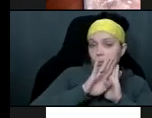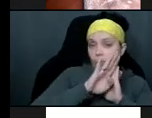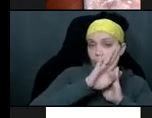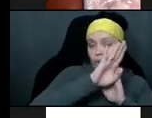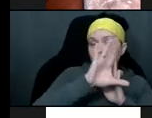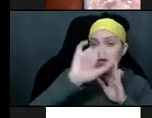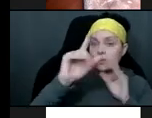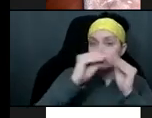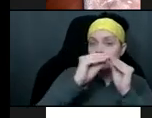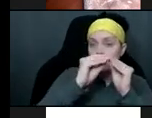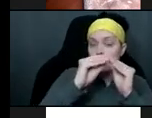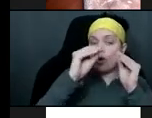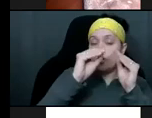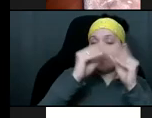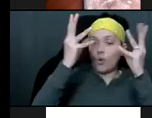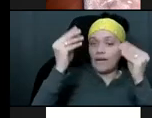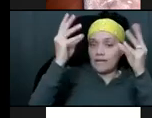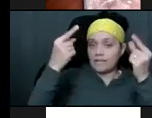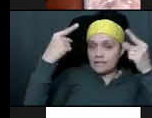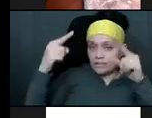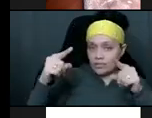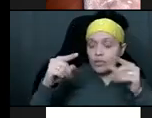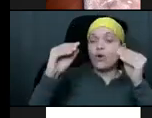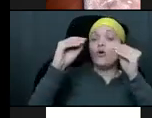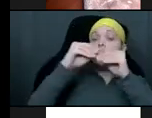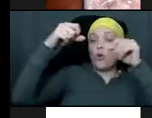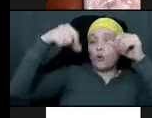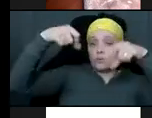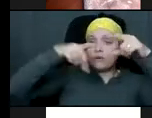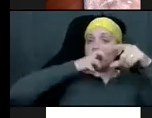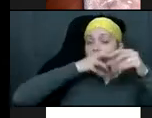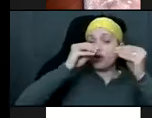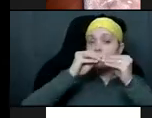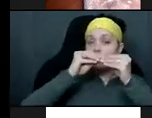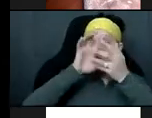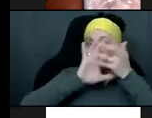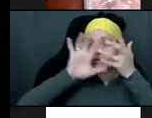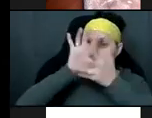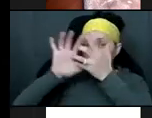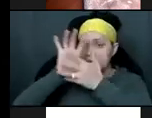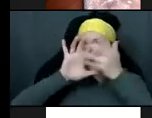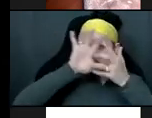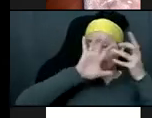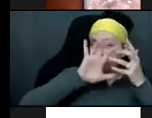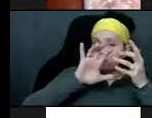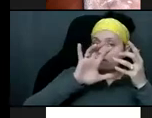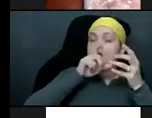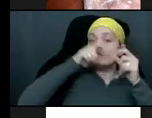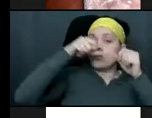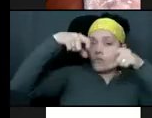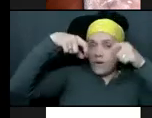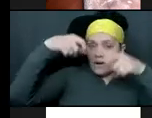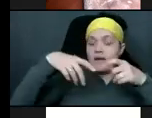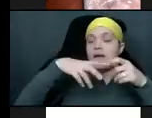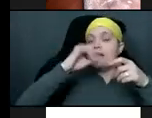more condensation occurs, more drops of water, more collisions of those drops of water, and